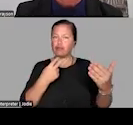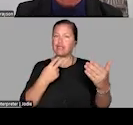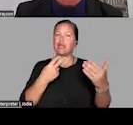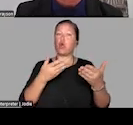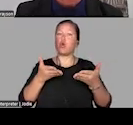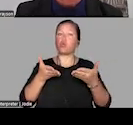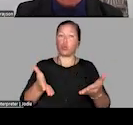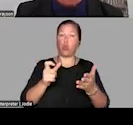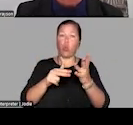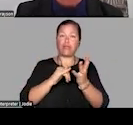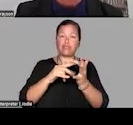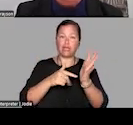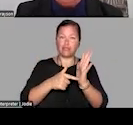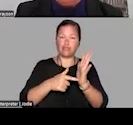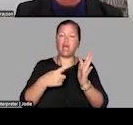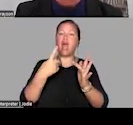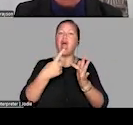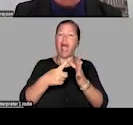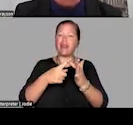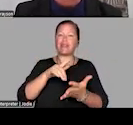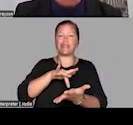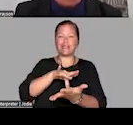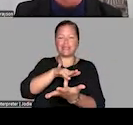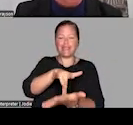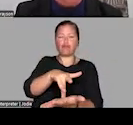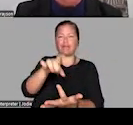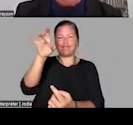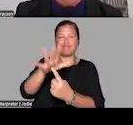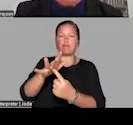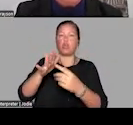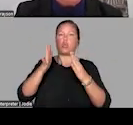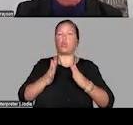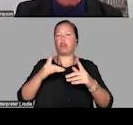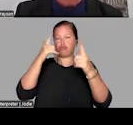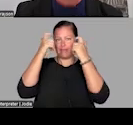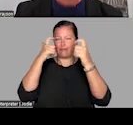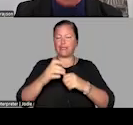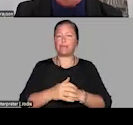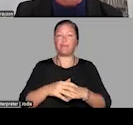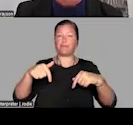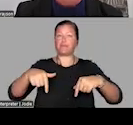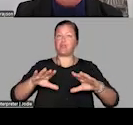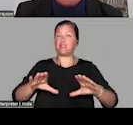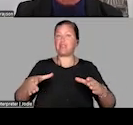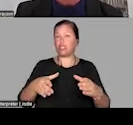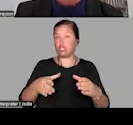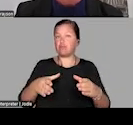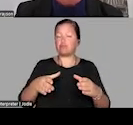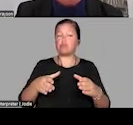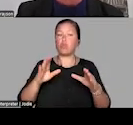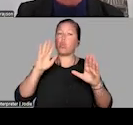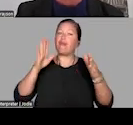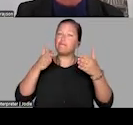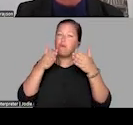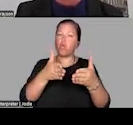consent, and the centrality of human creativity. Today's session, in essence, focuses